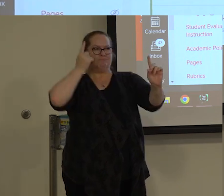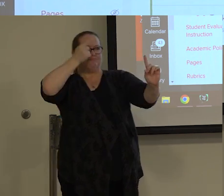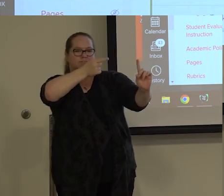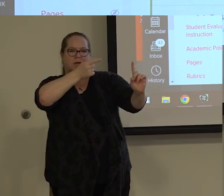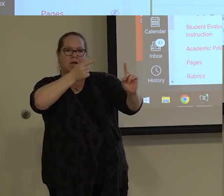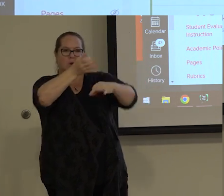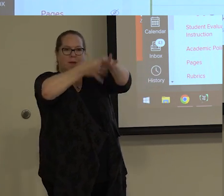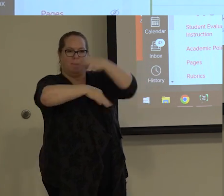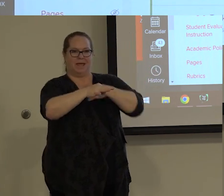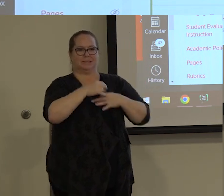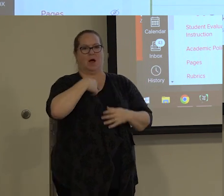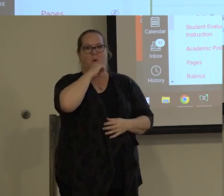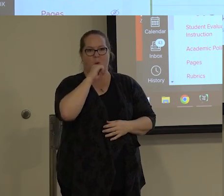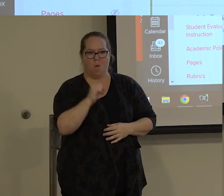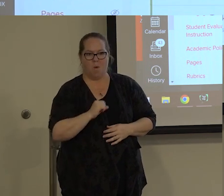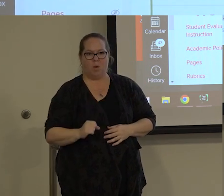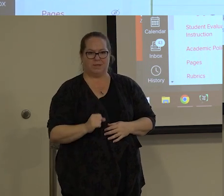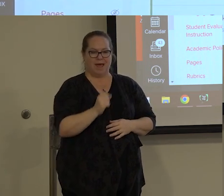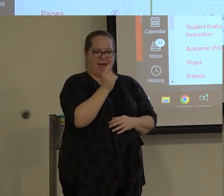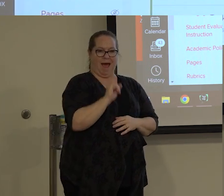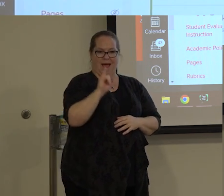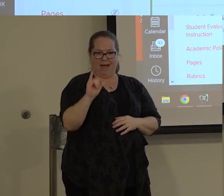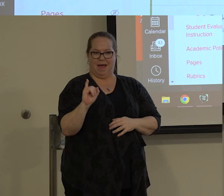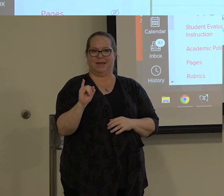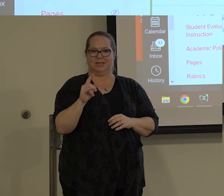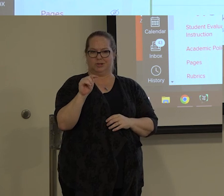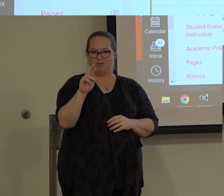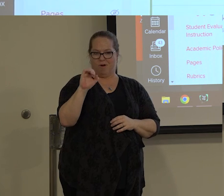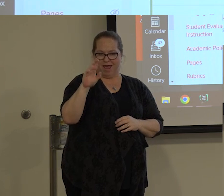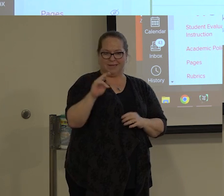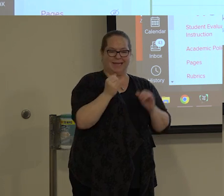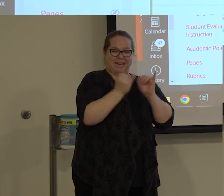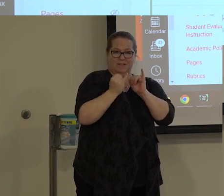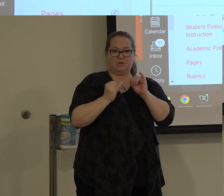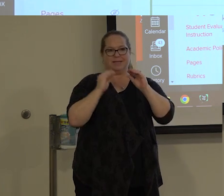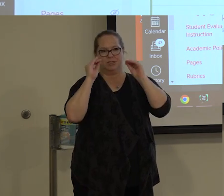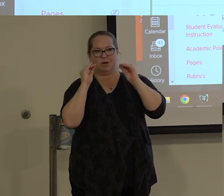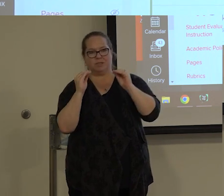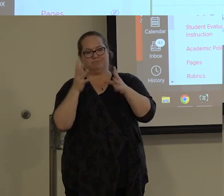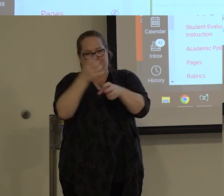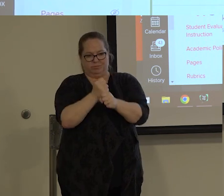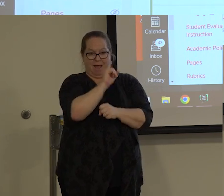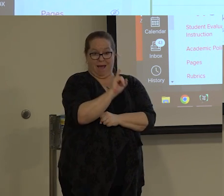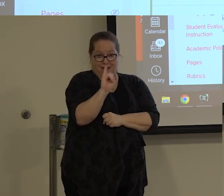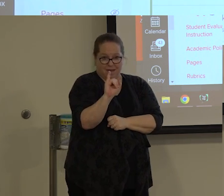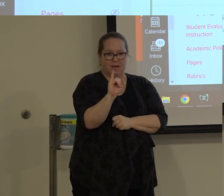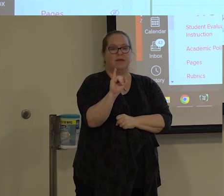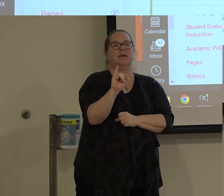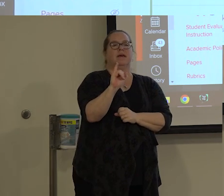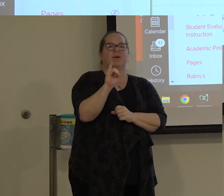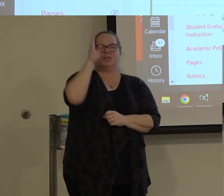is to replace our aging and individualized instruction track. So individualized instruction, or II as we like to call it,